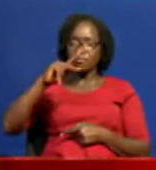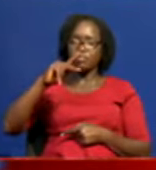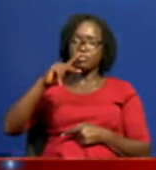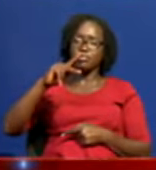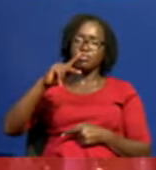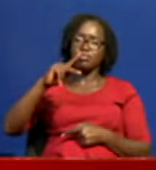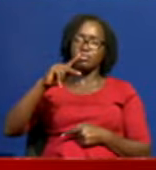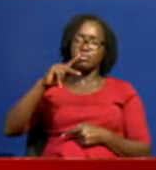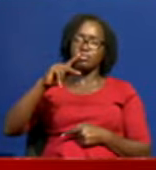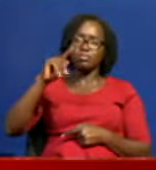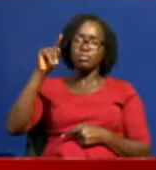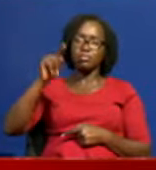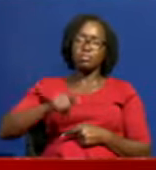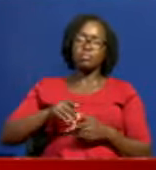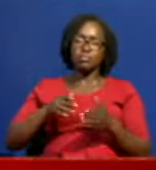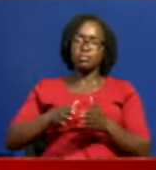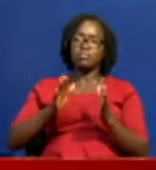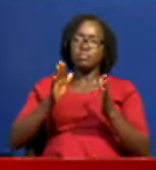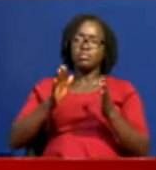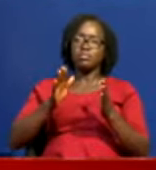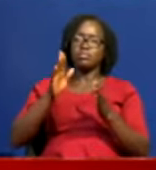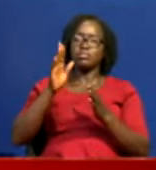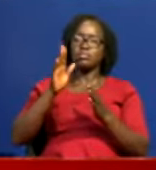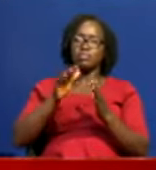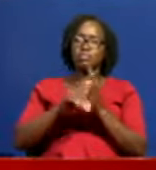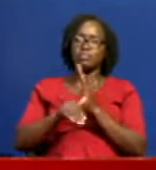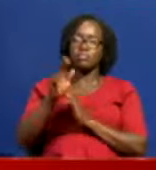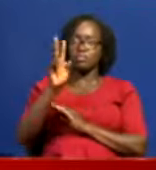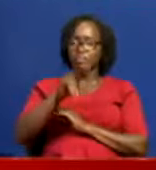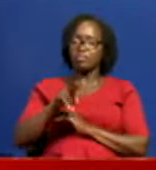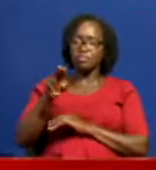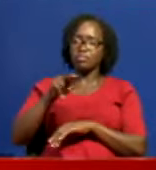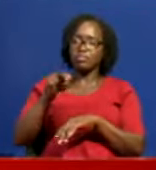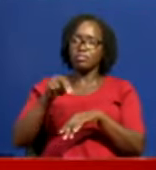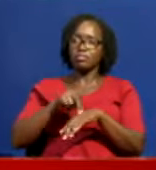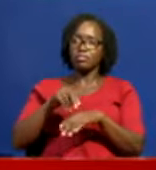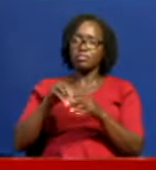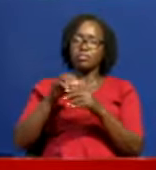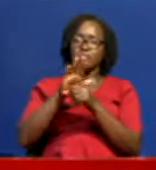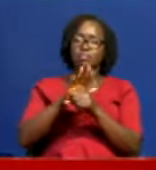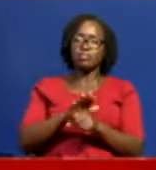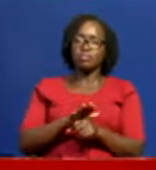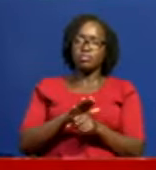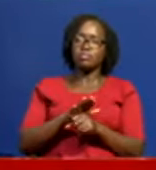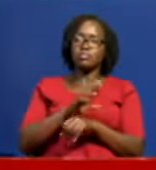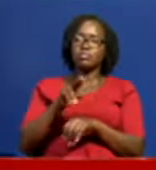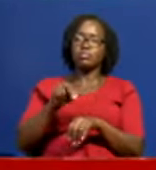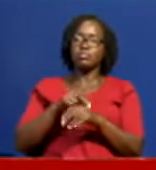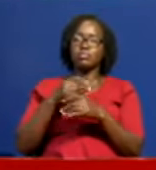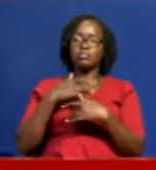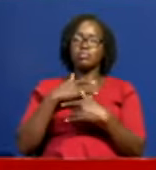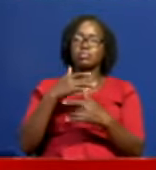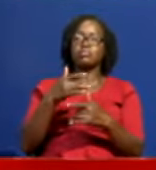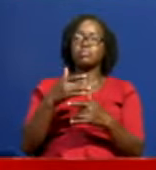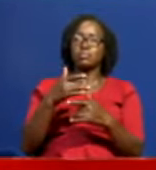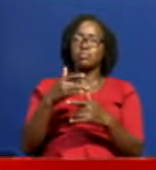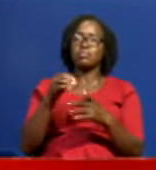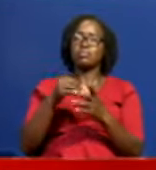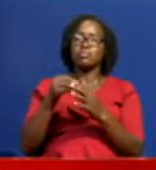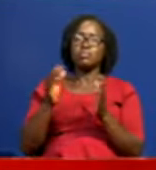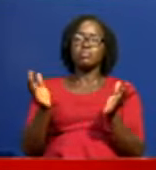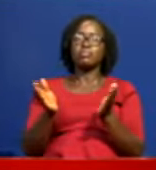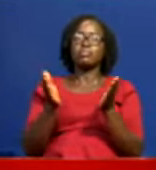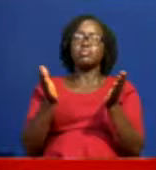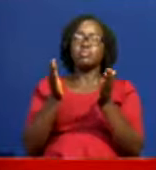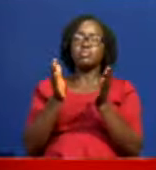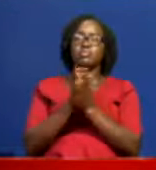does not permit undermining the nation or sabotaging the national interest or the welfare